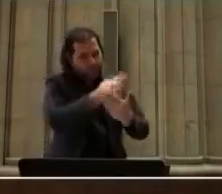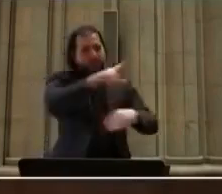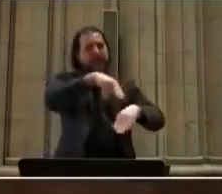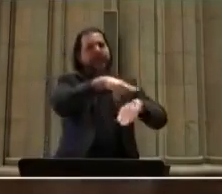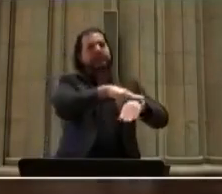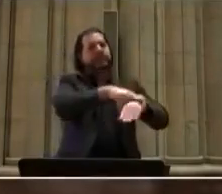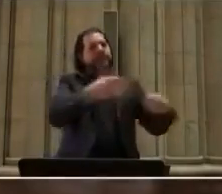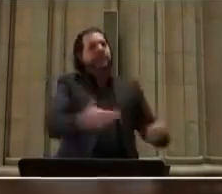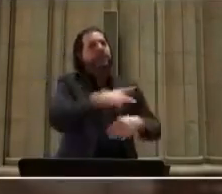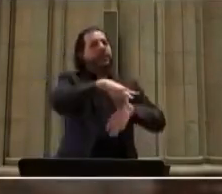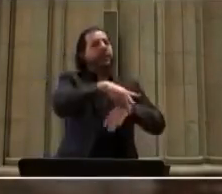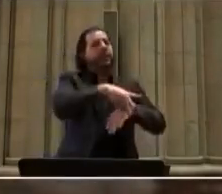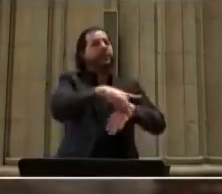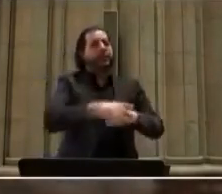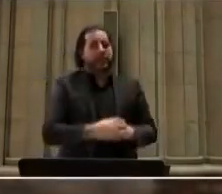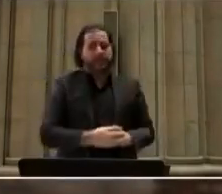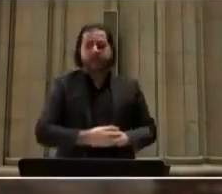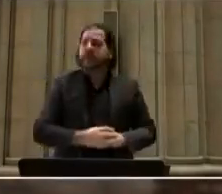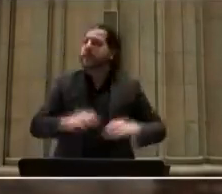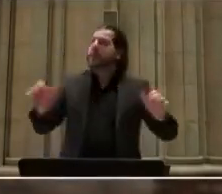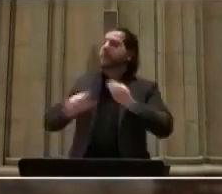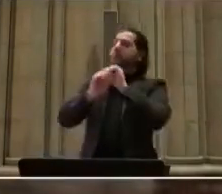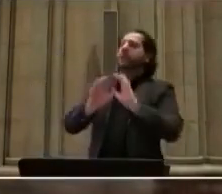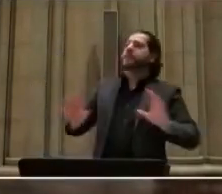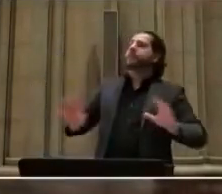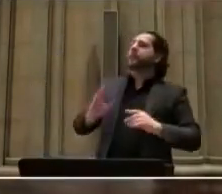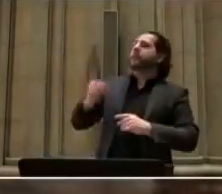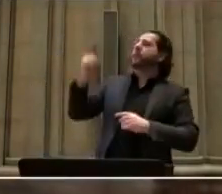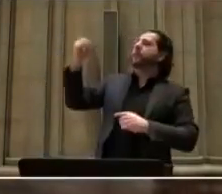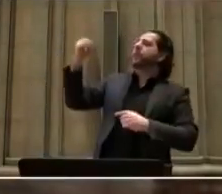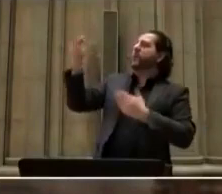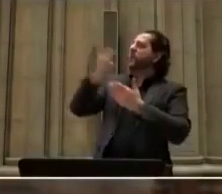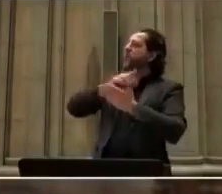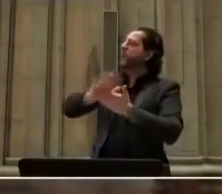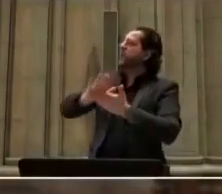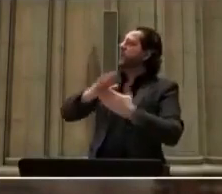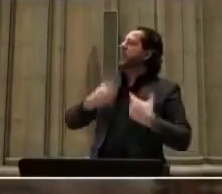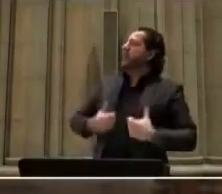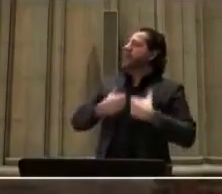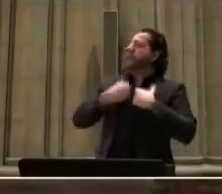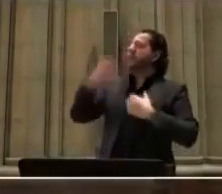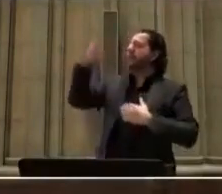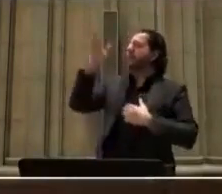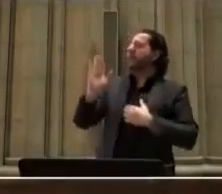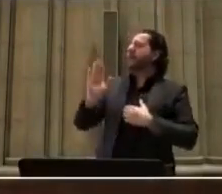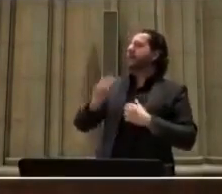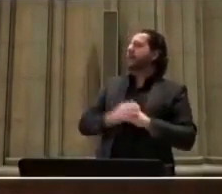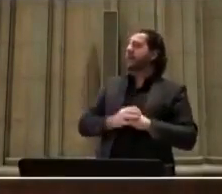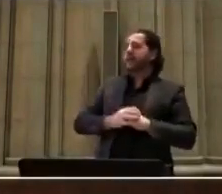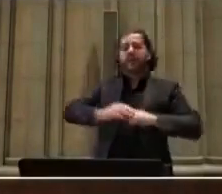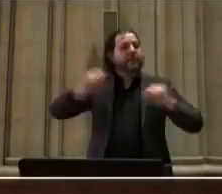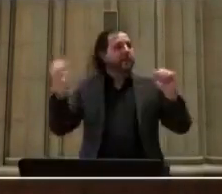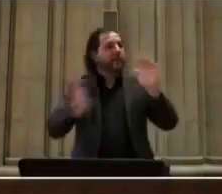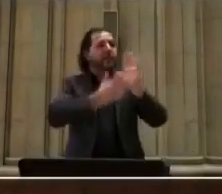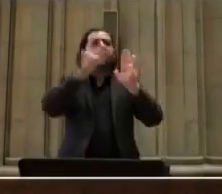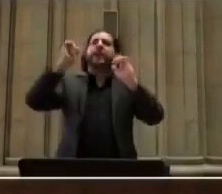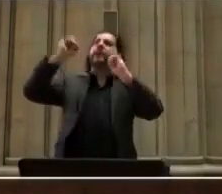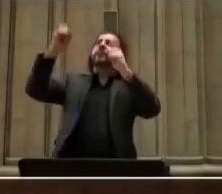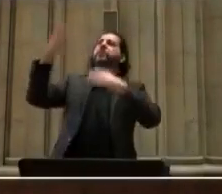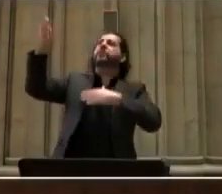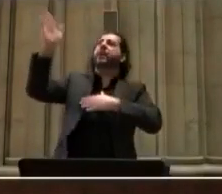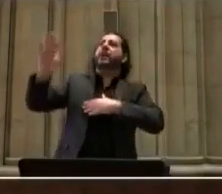nations upon earth. Blessed be the one holy and living God. Glory to